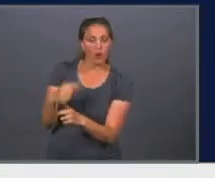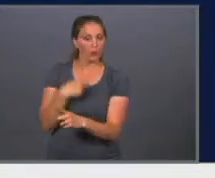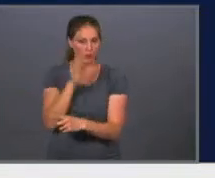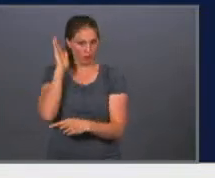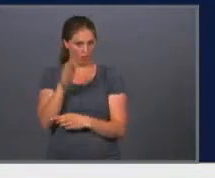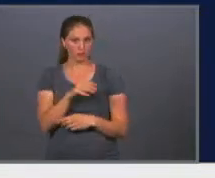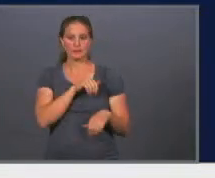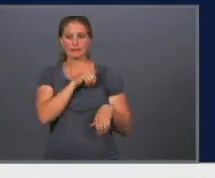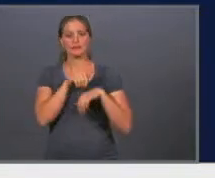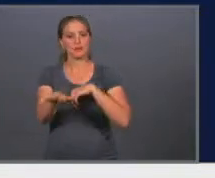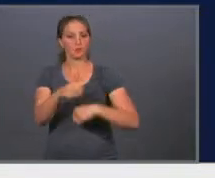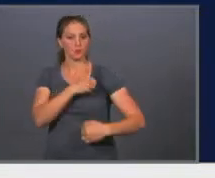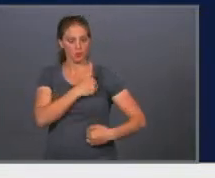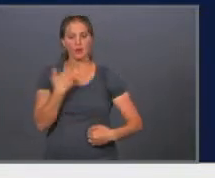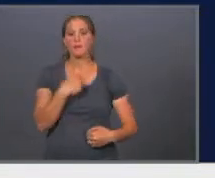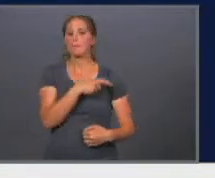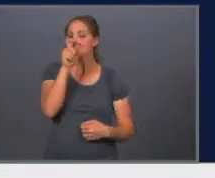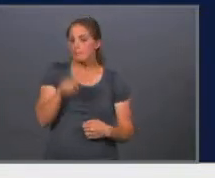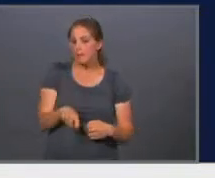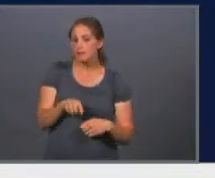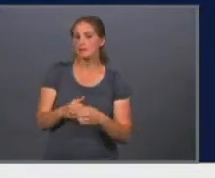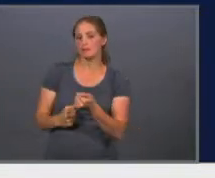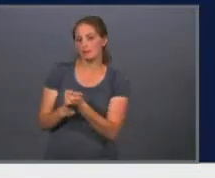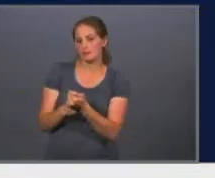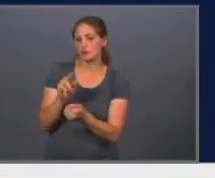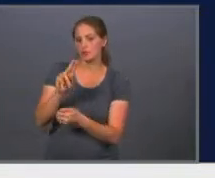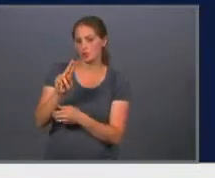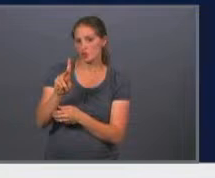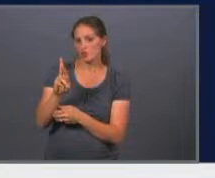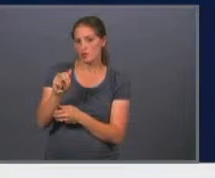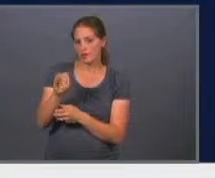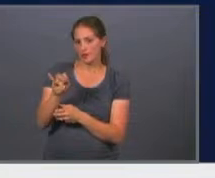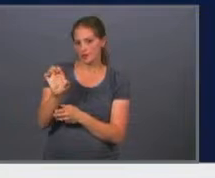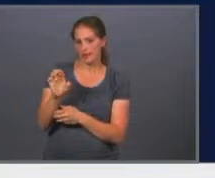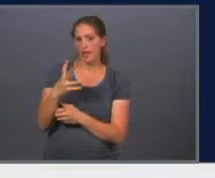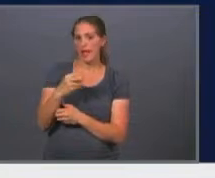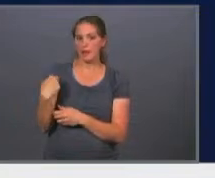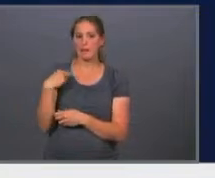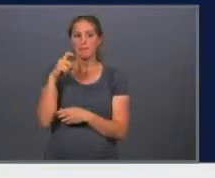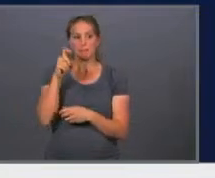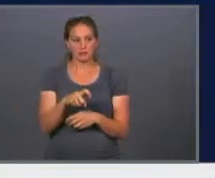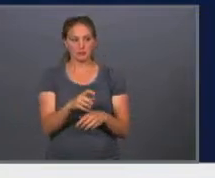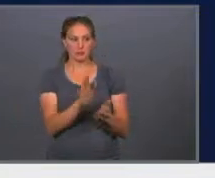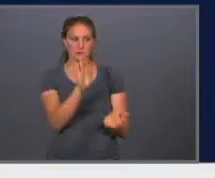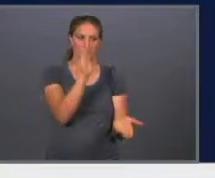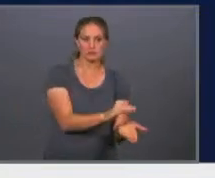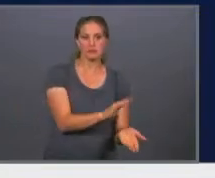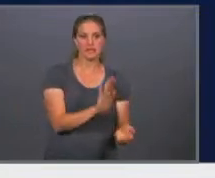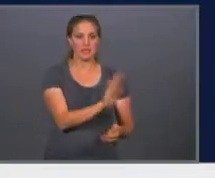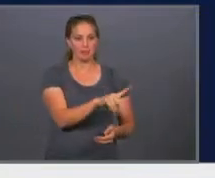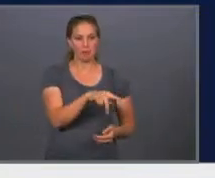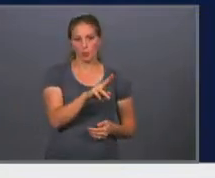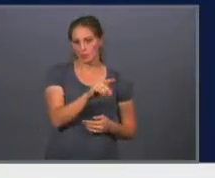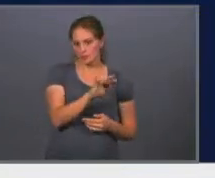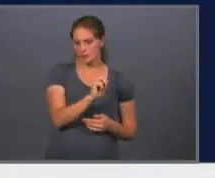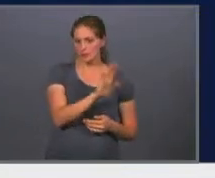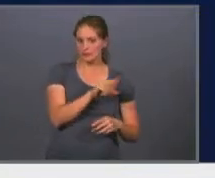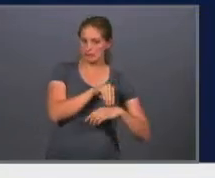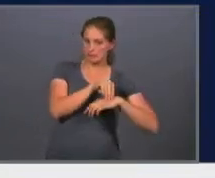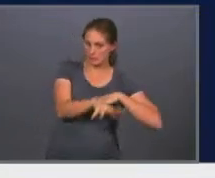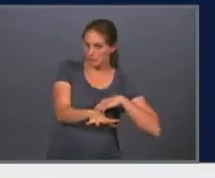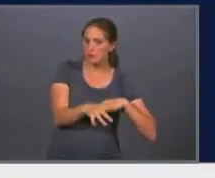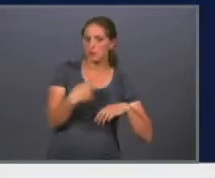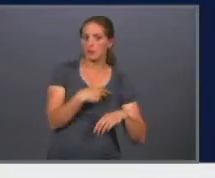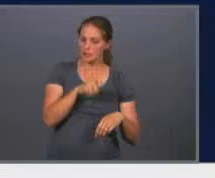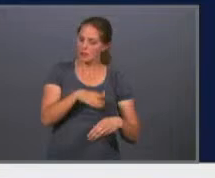support Ukraine so we can deter and keep Putin's influence to a minimum and end this conflict. We need to be able to figure out